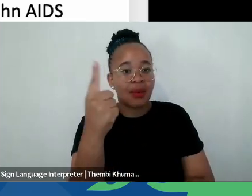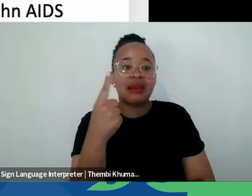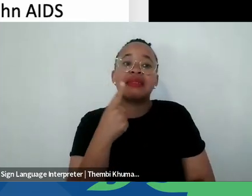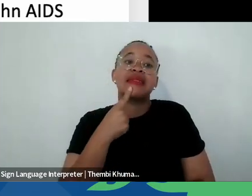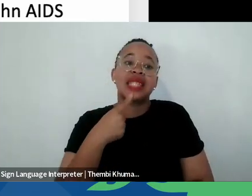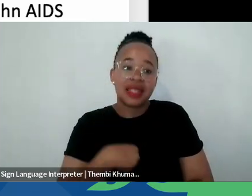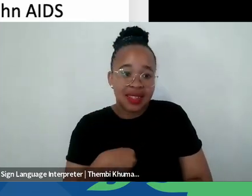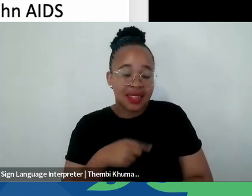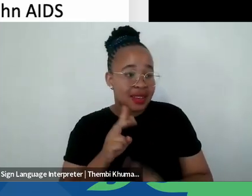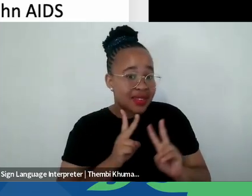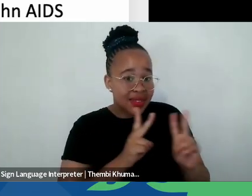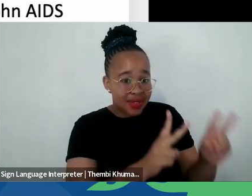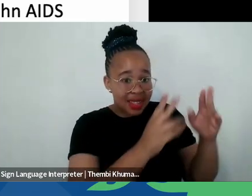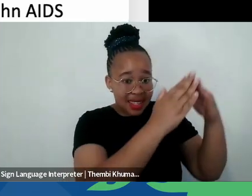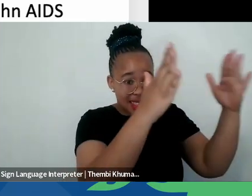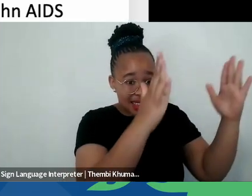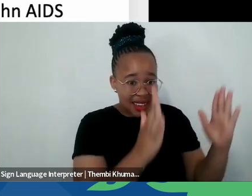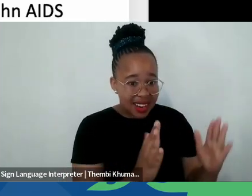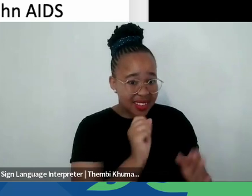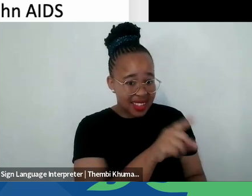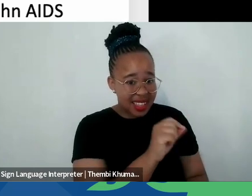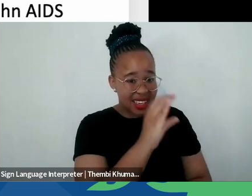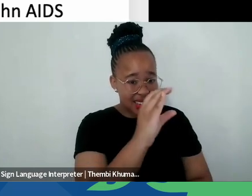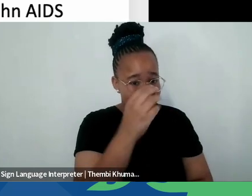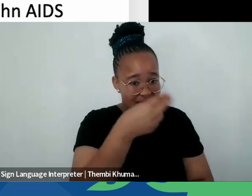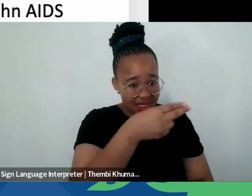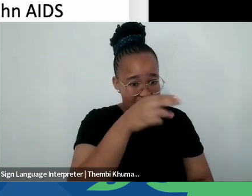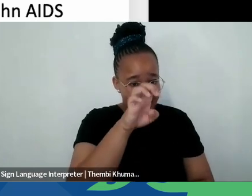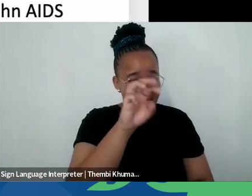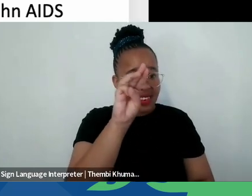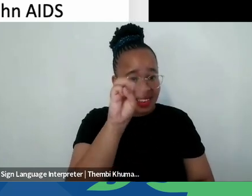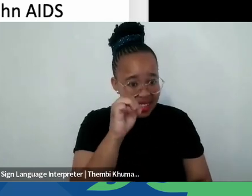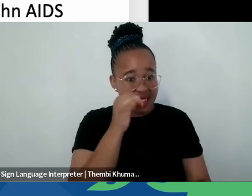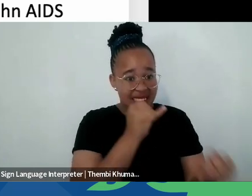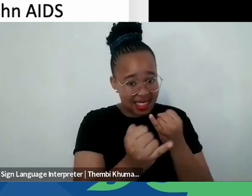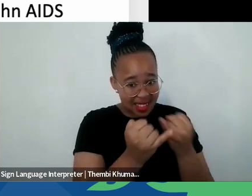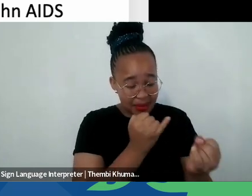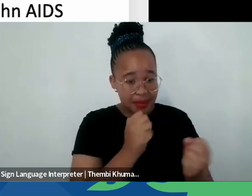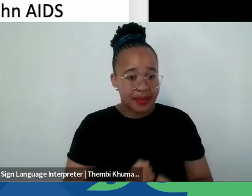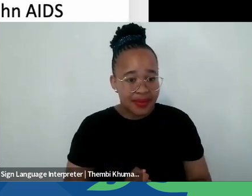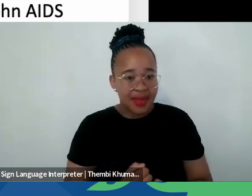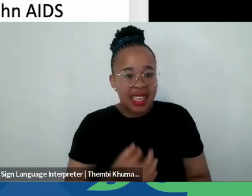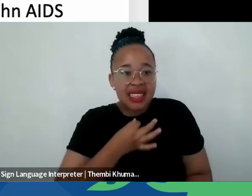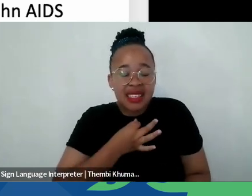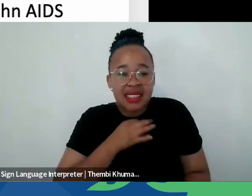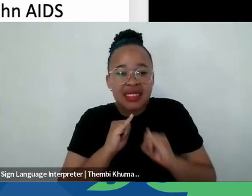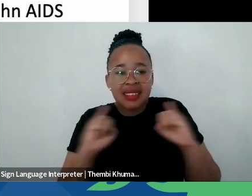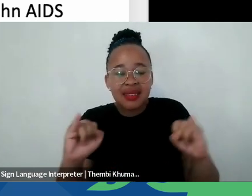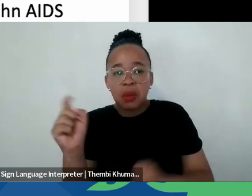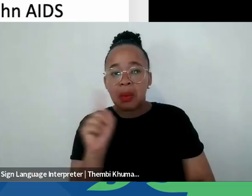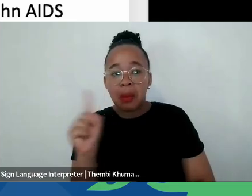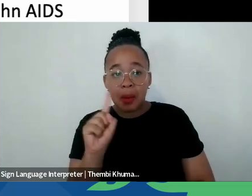visiting the chemsex houses. Just to illustrate the risk, of course, there's multiple